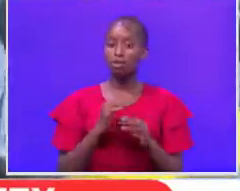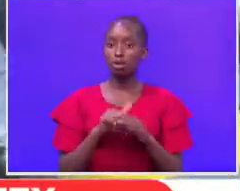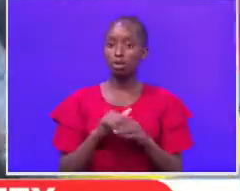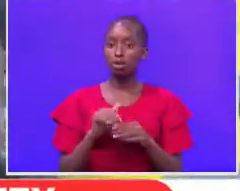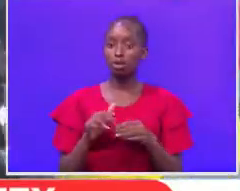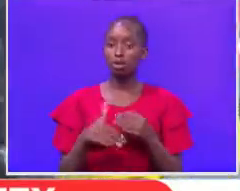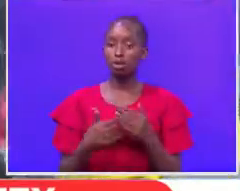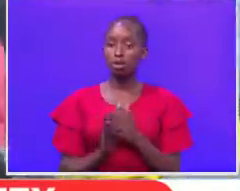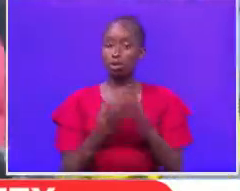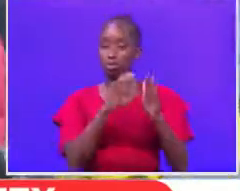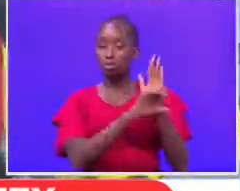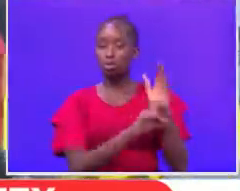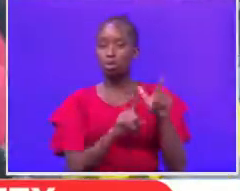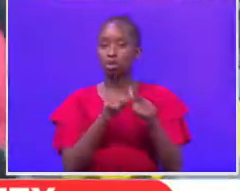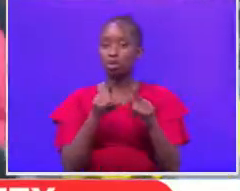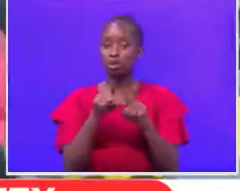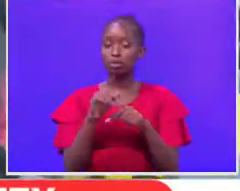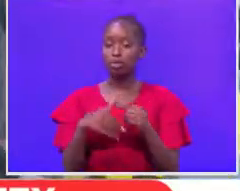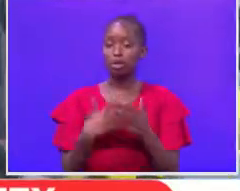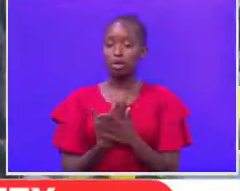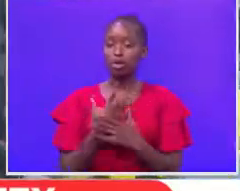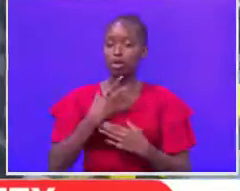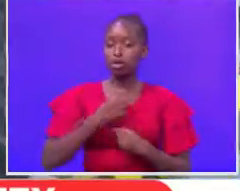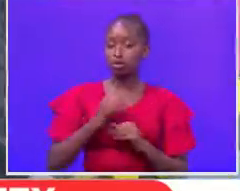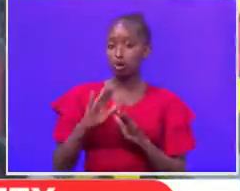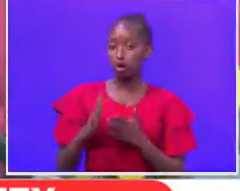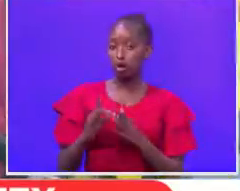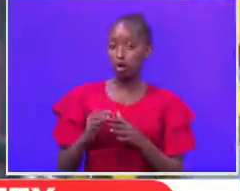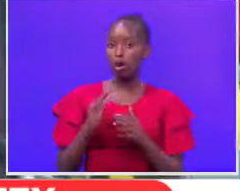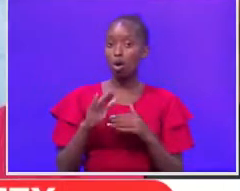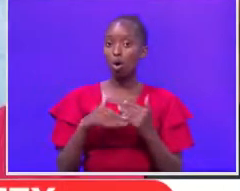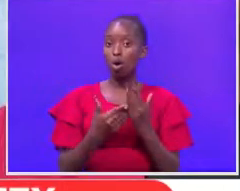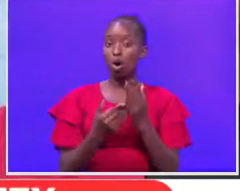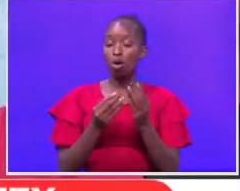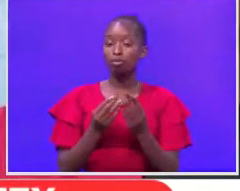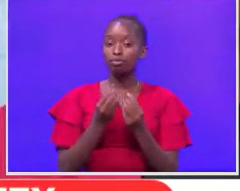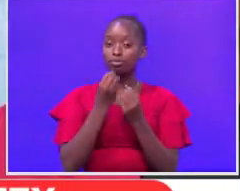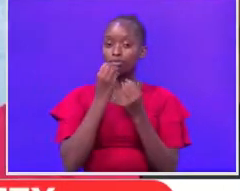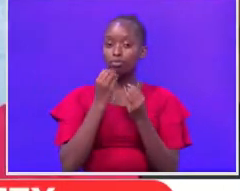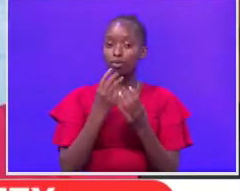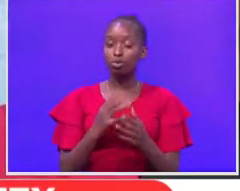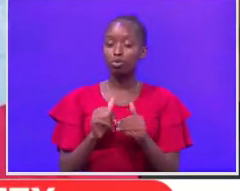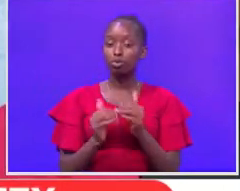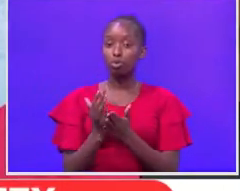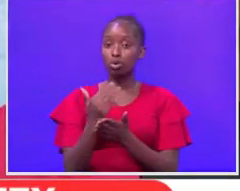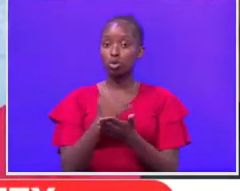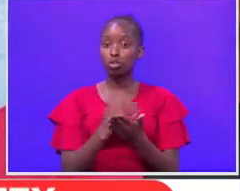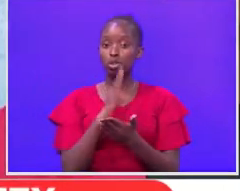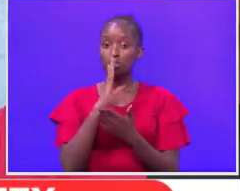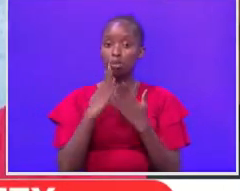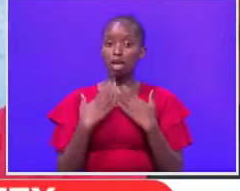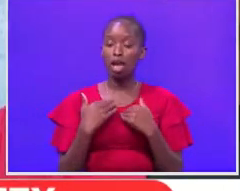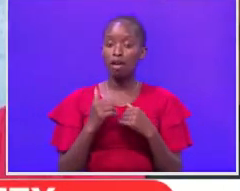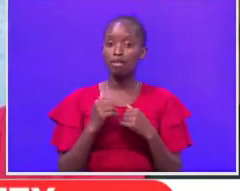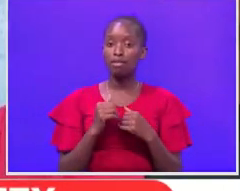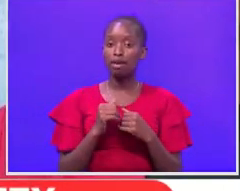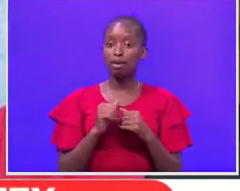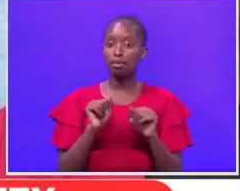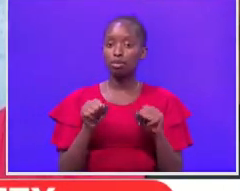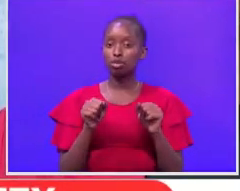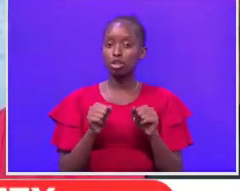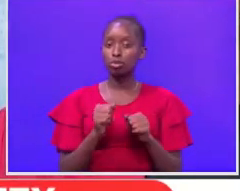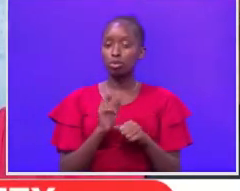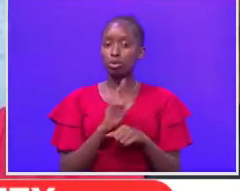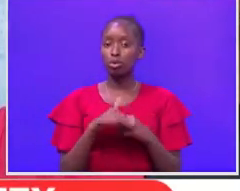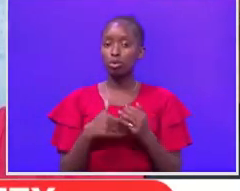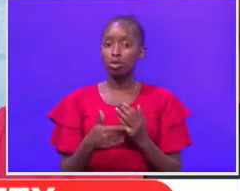and confidentiality, since the information captured will be bound to violation of privacy. As regards to KRA using